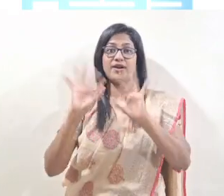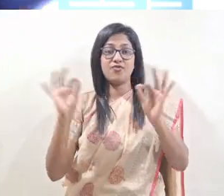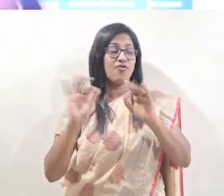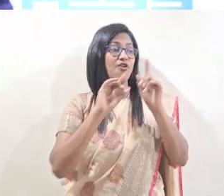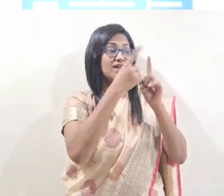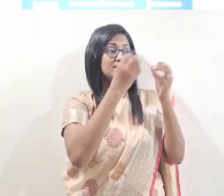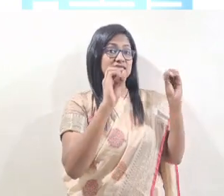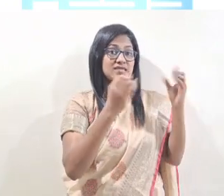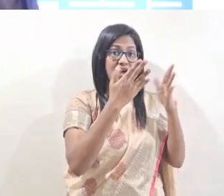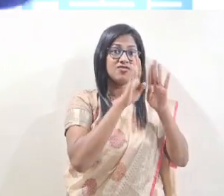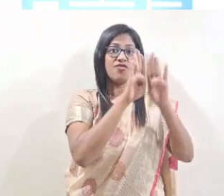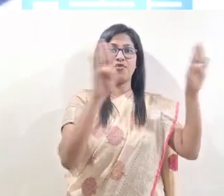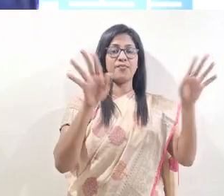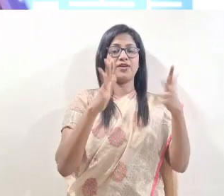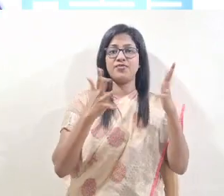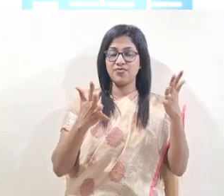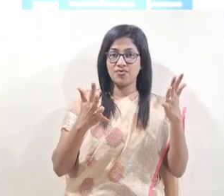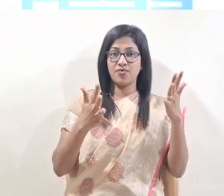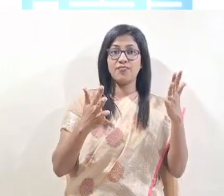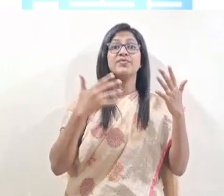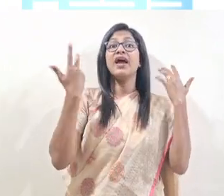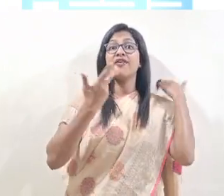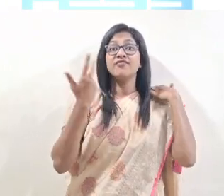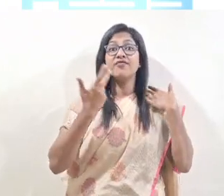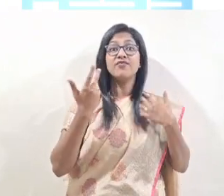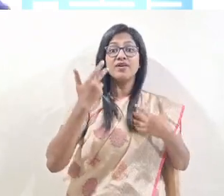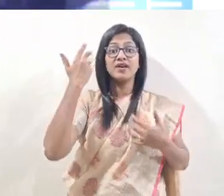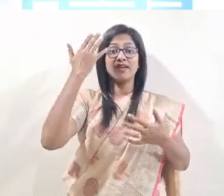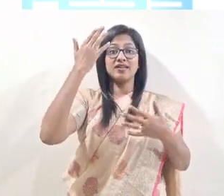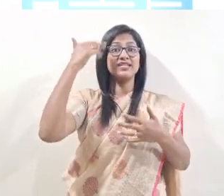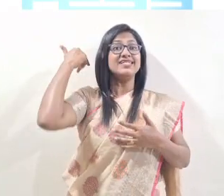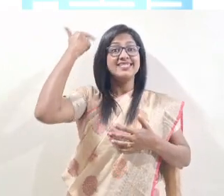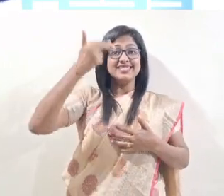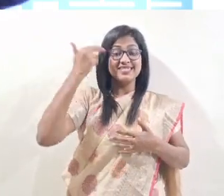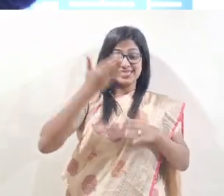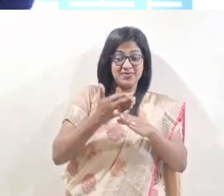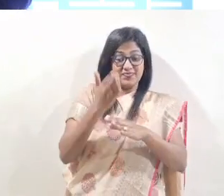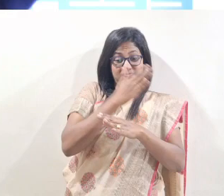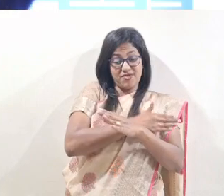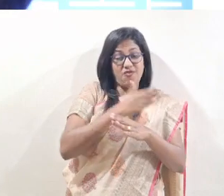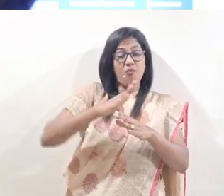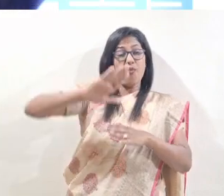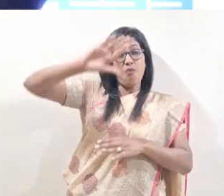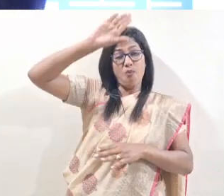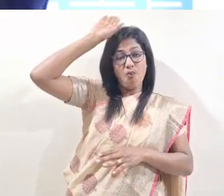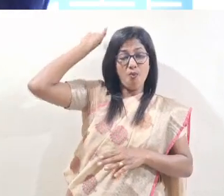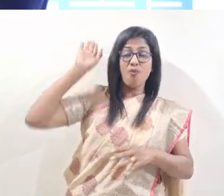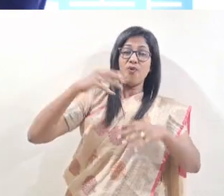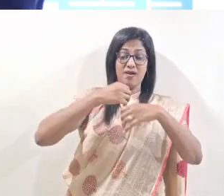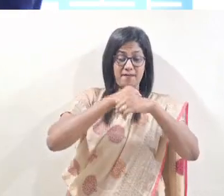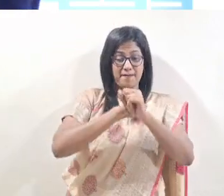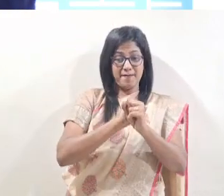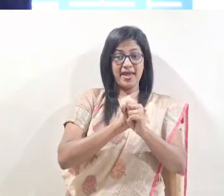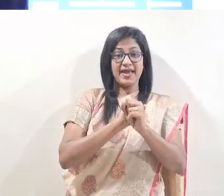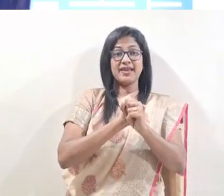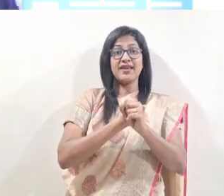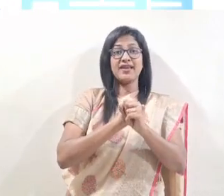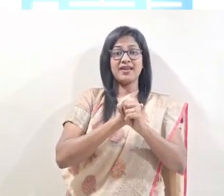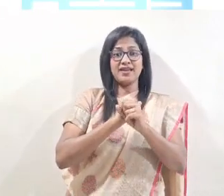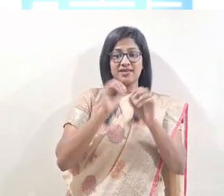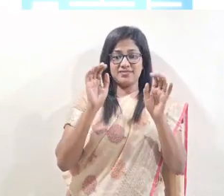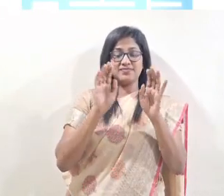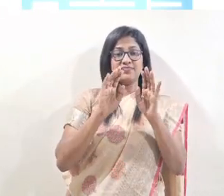two coaches will not open, or front one coach will not open. That is because when they designed it long back, someone said oldest metro, and they